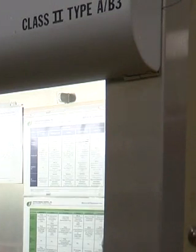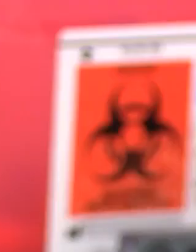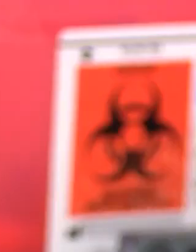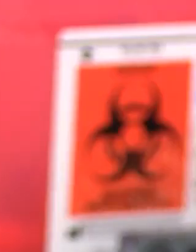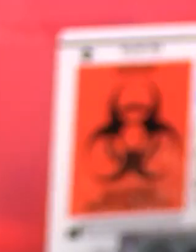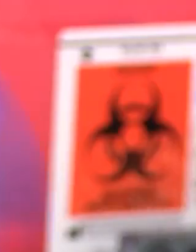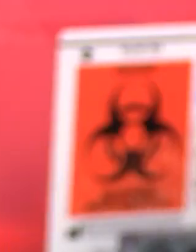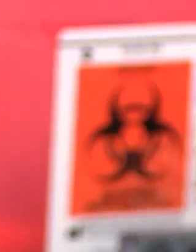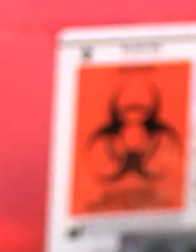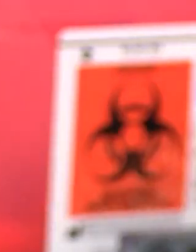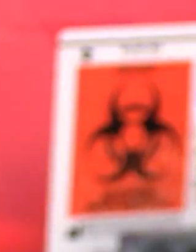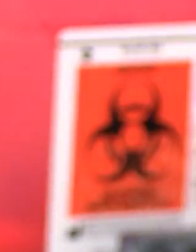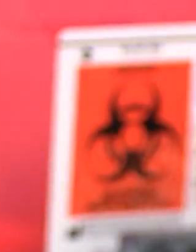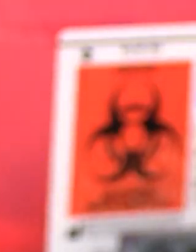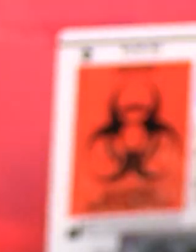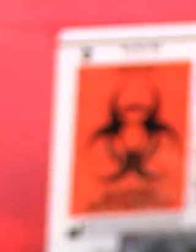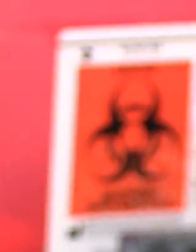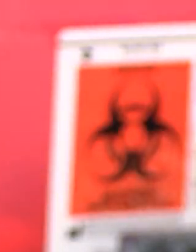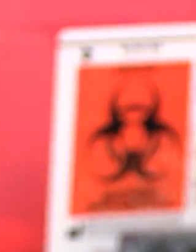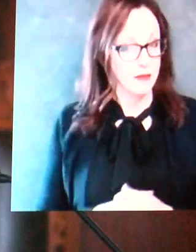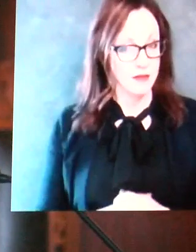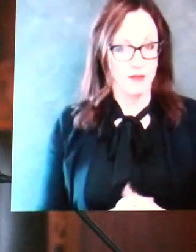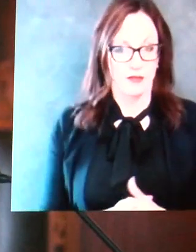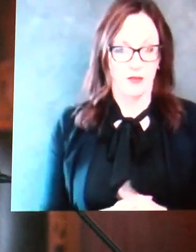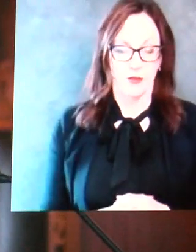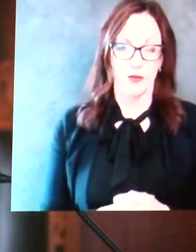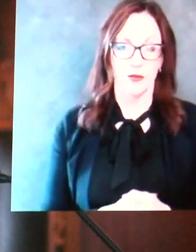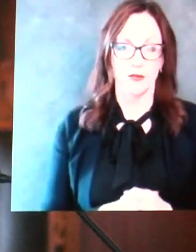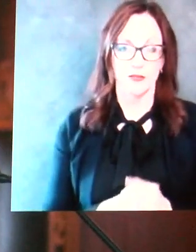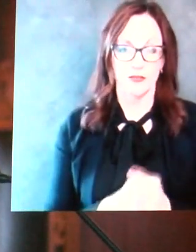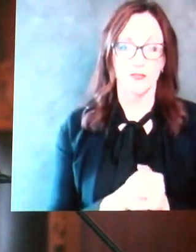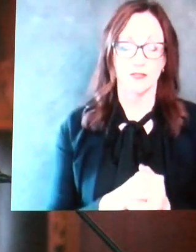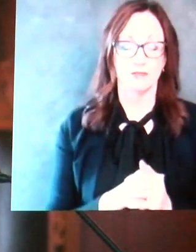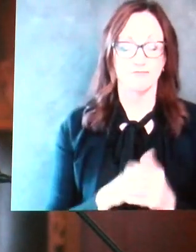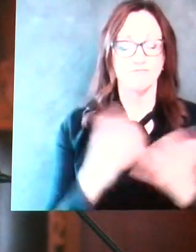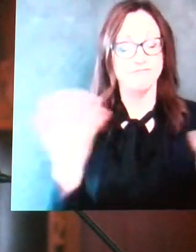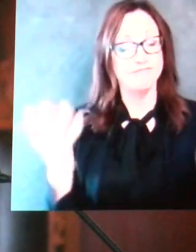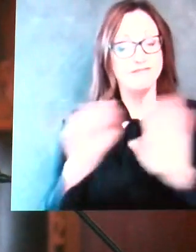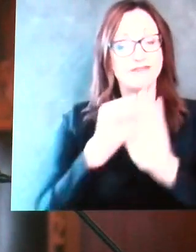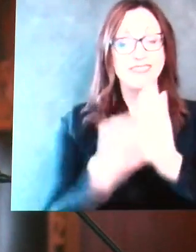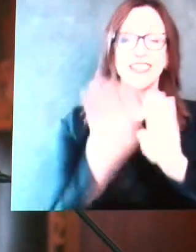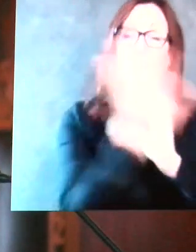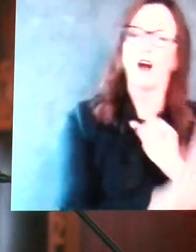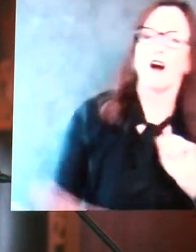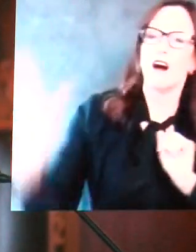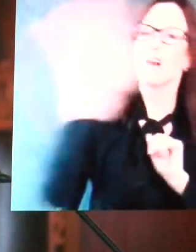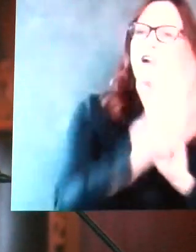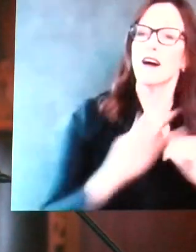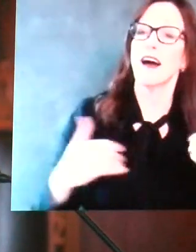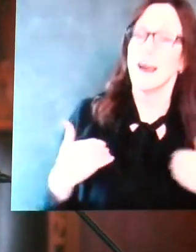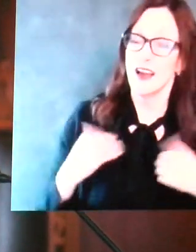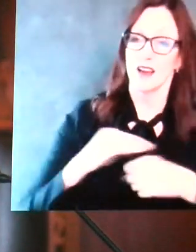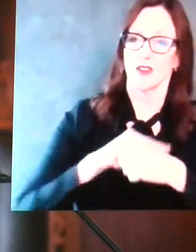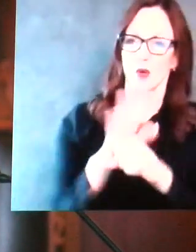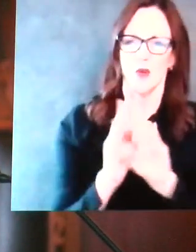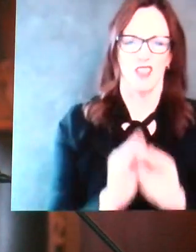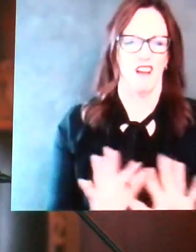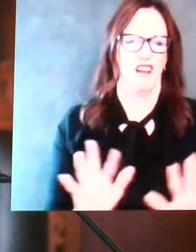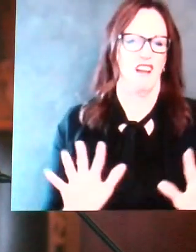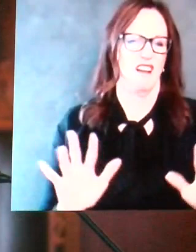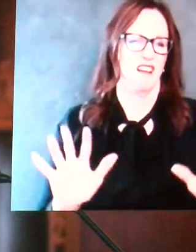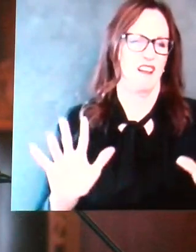new category to its COVID-19 dashboard. As of last week, every county in Wisconsin was at a